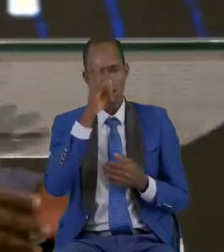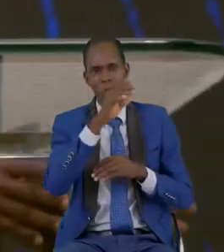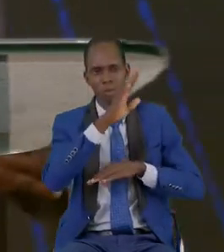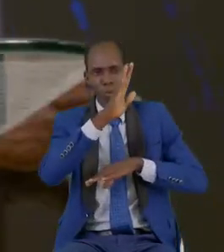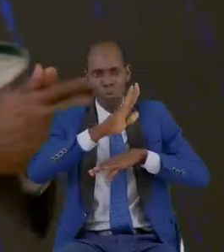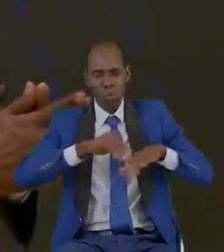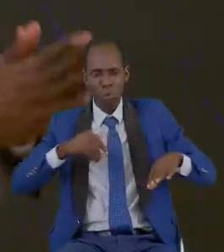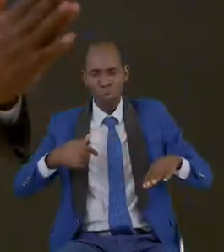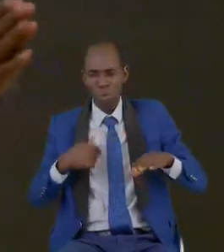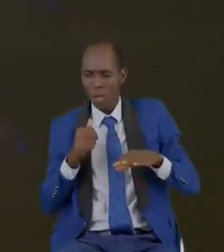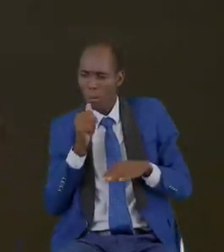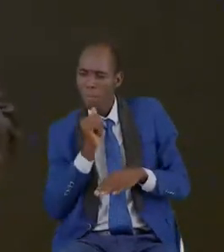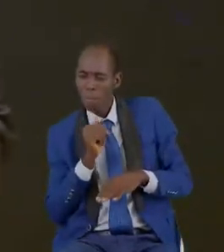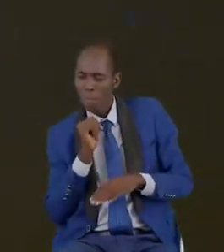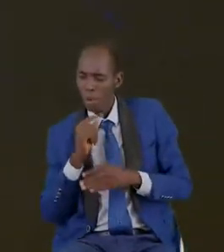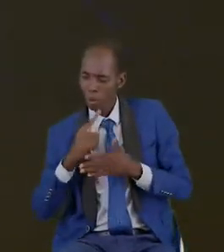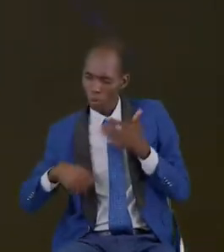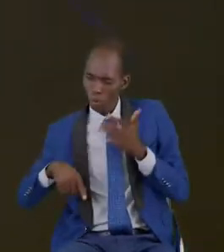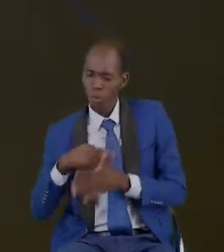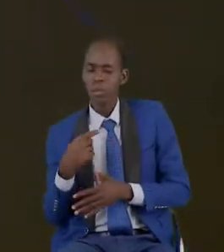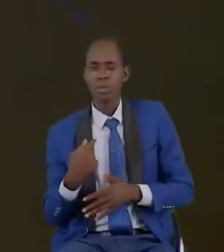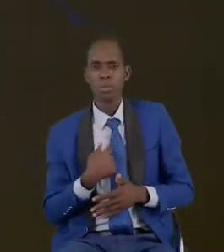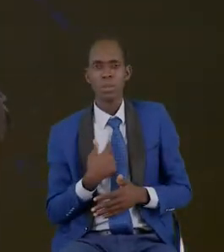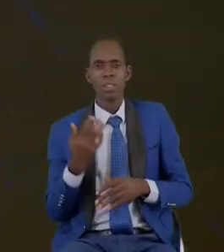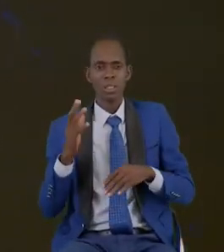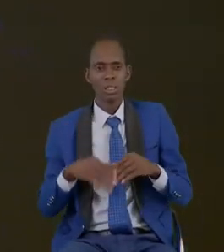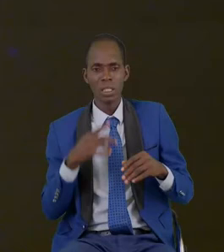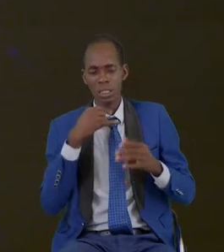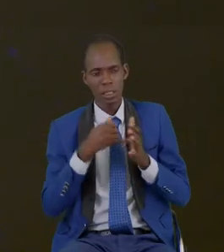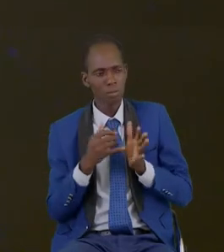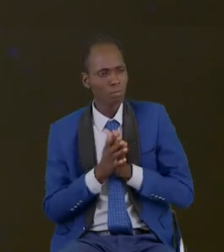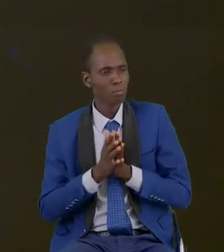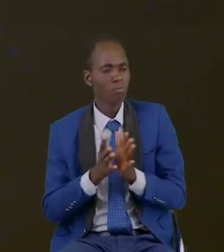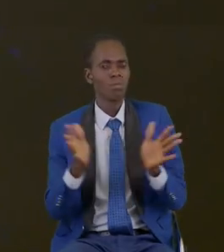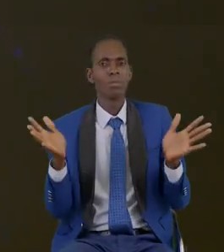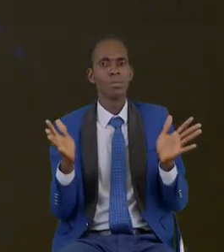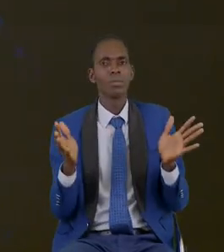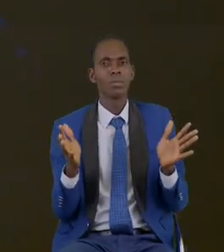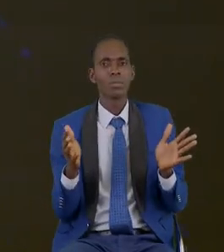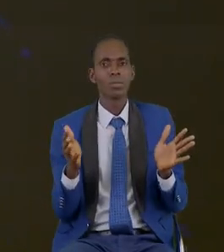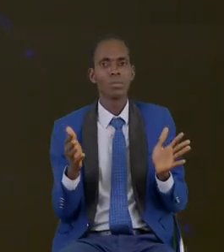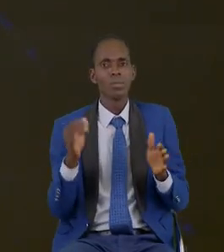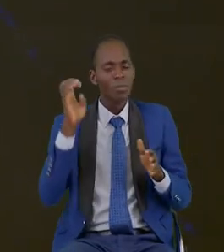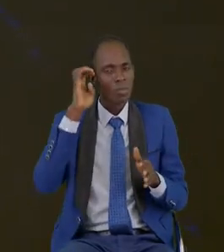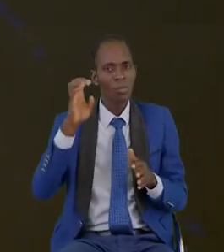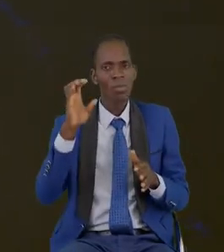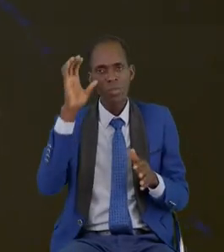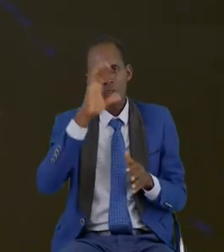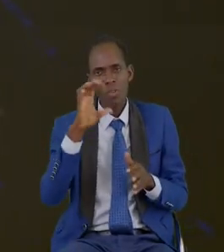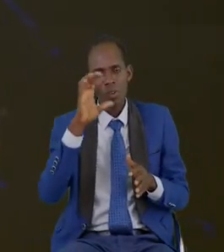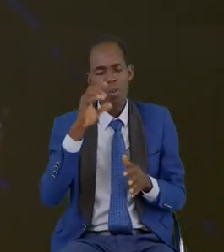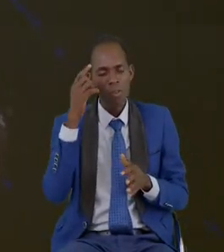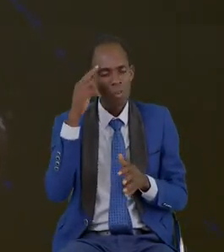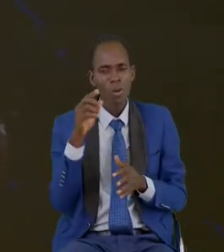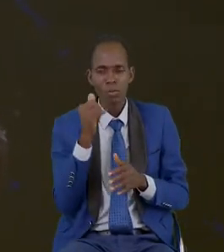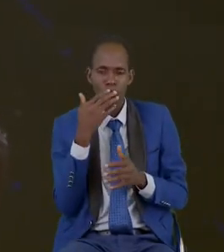private place and then tell me in such a nice way, in such a good